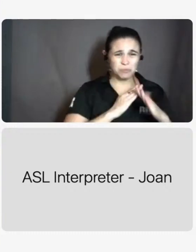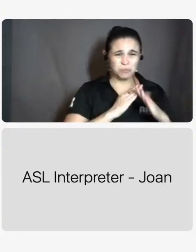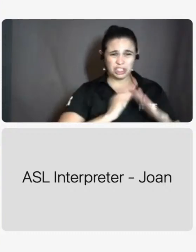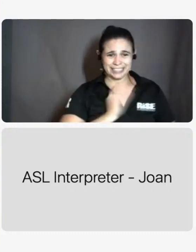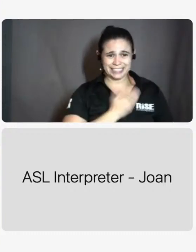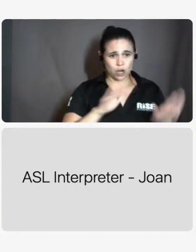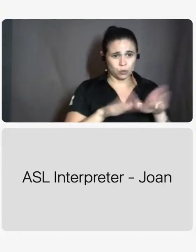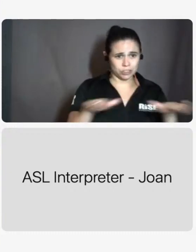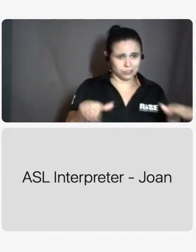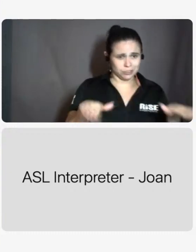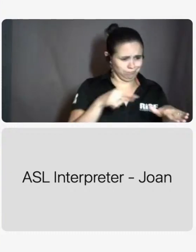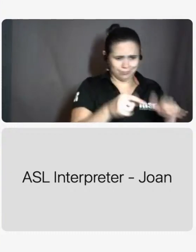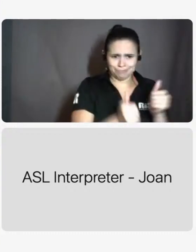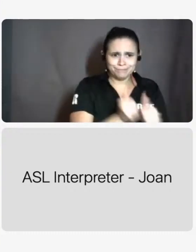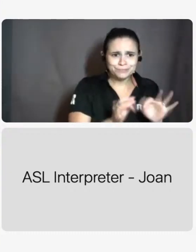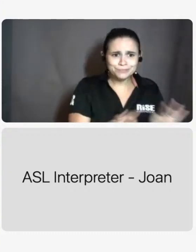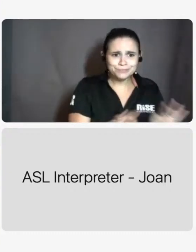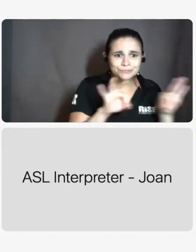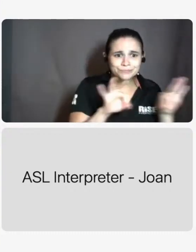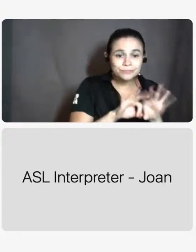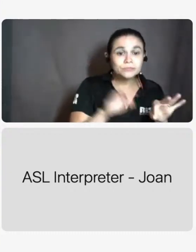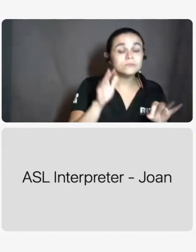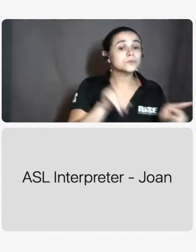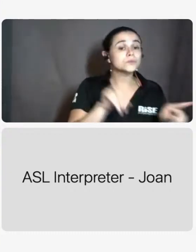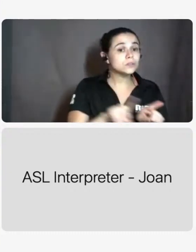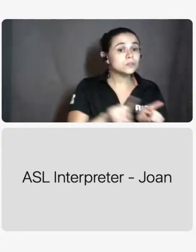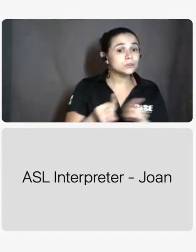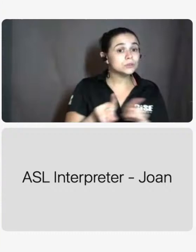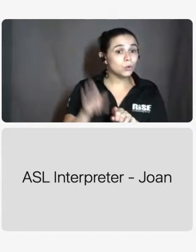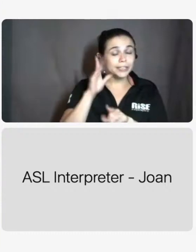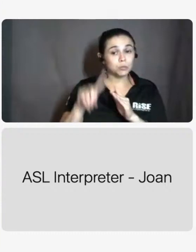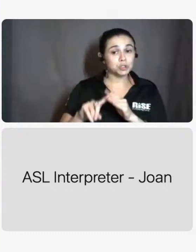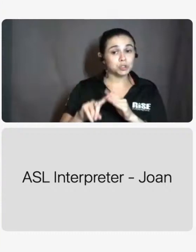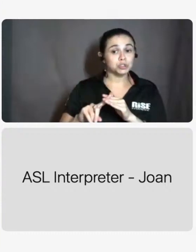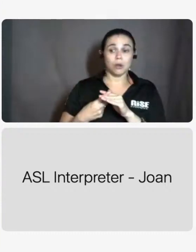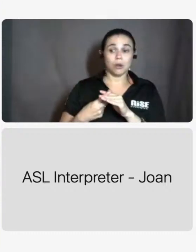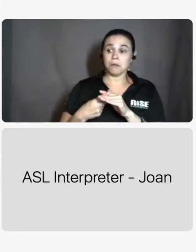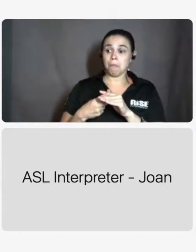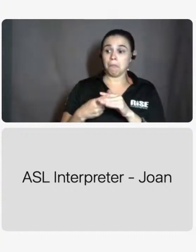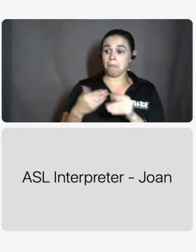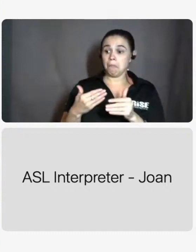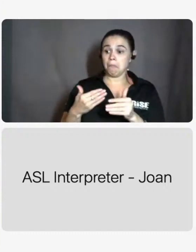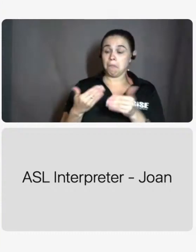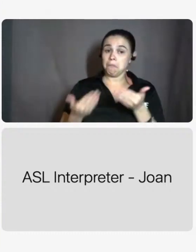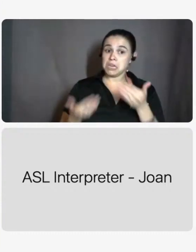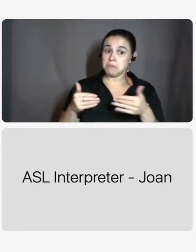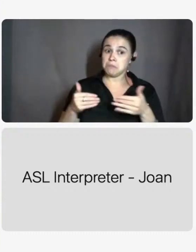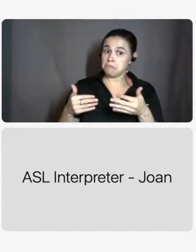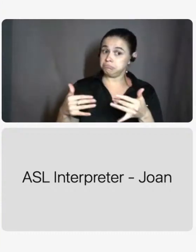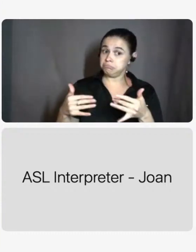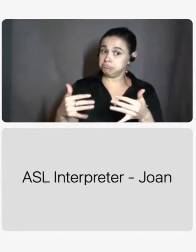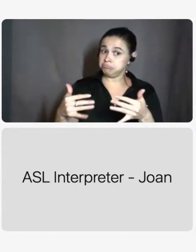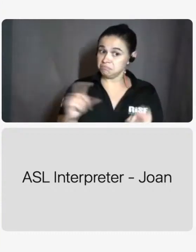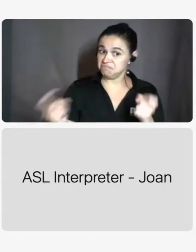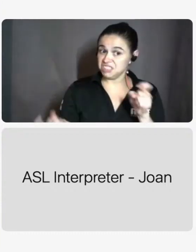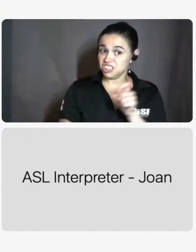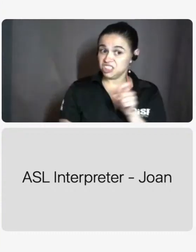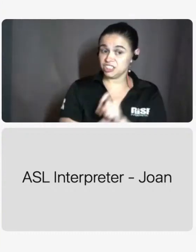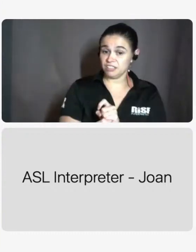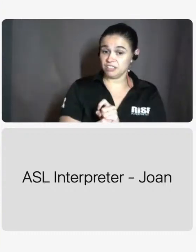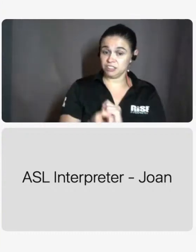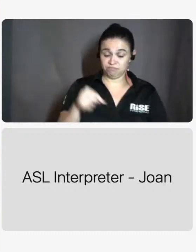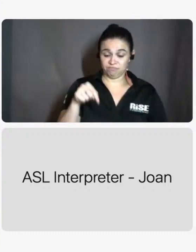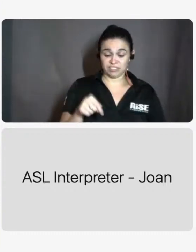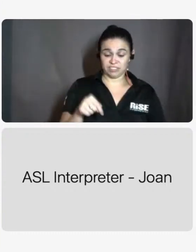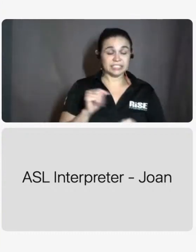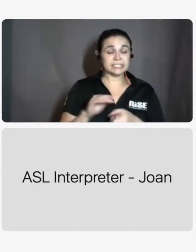kickstart a bit of a renaissance here, I think, in Bloomington. And it's not just one school, but it could affect 2, 3, or more schools in the